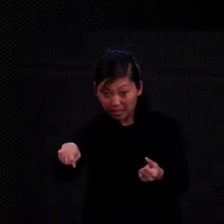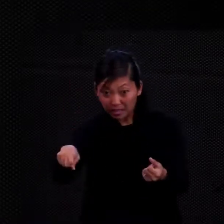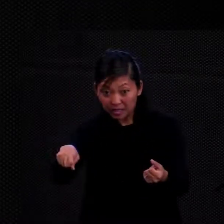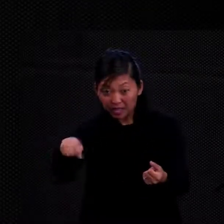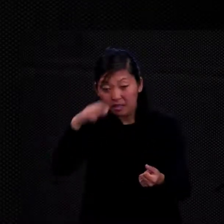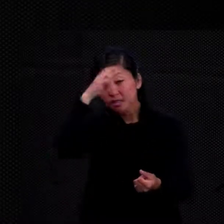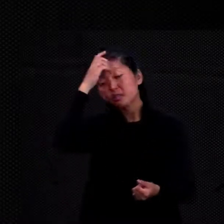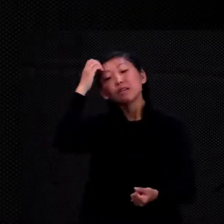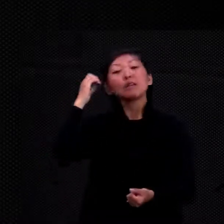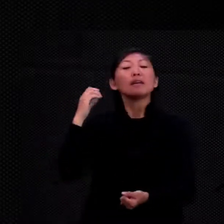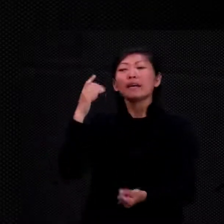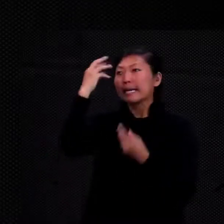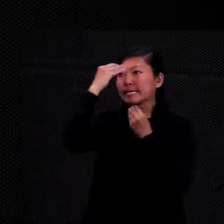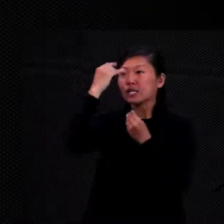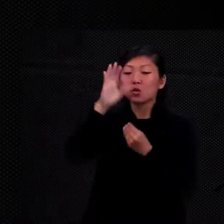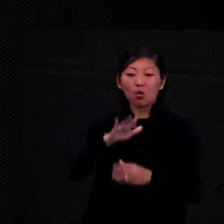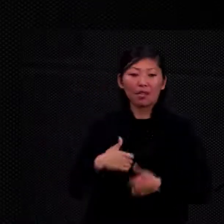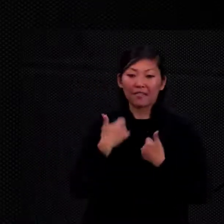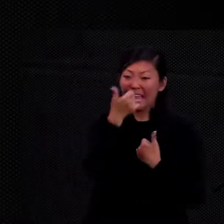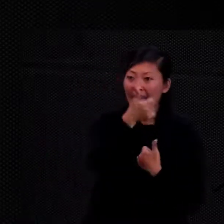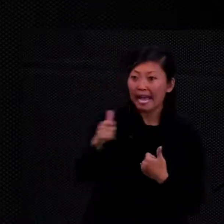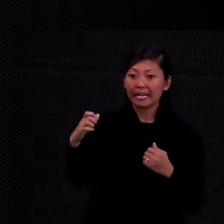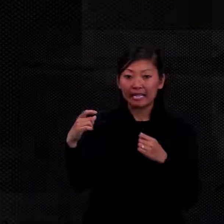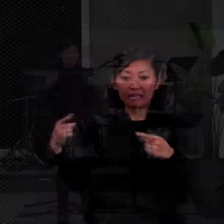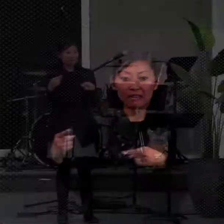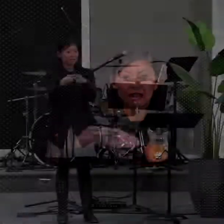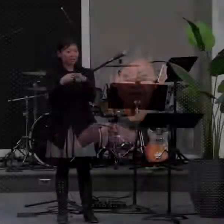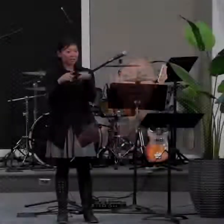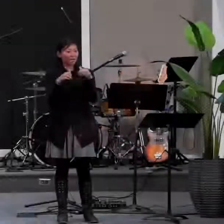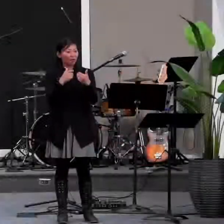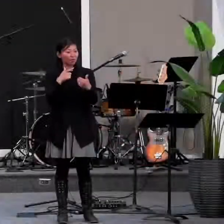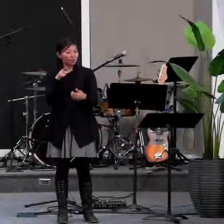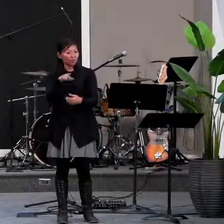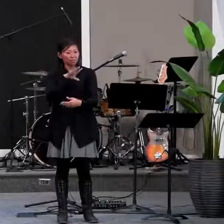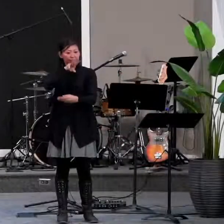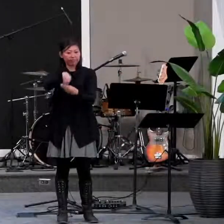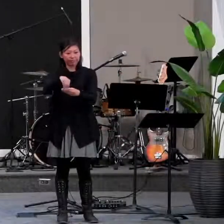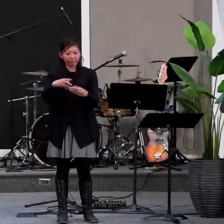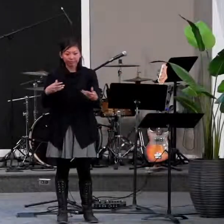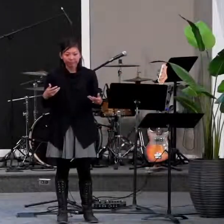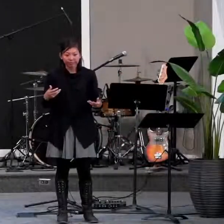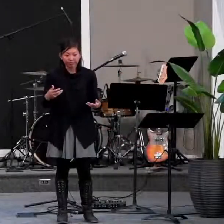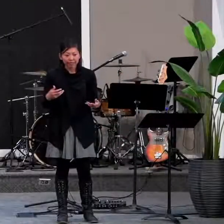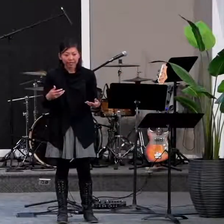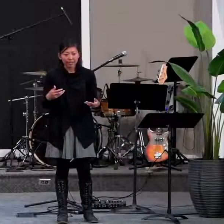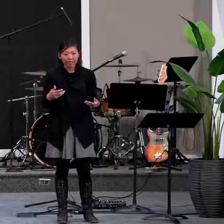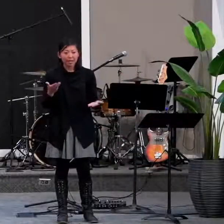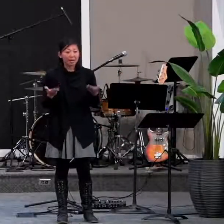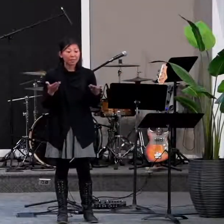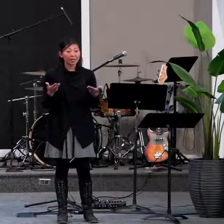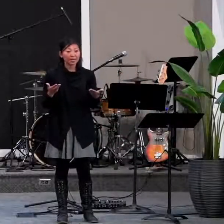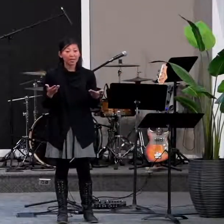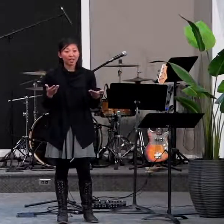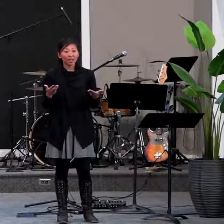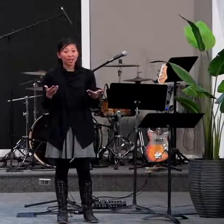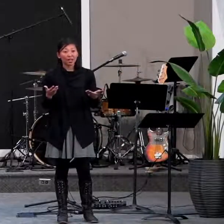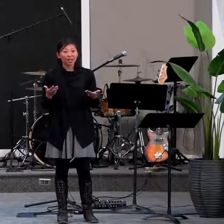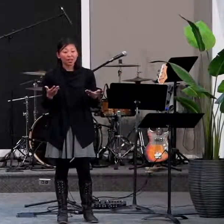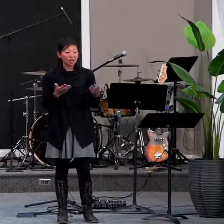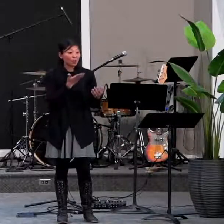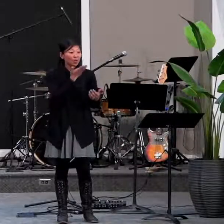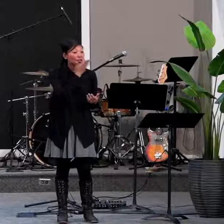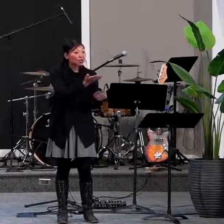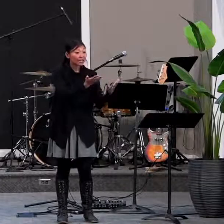In that conflict, how have you contributed to it? Are there any good but now misaligned